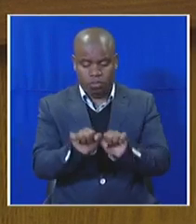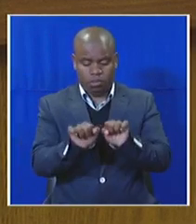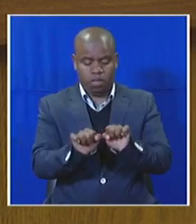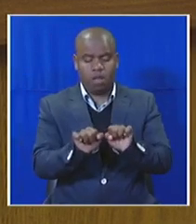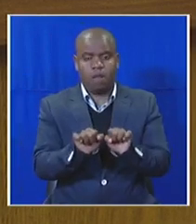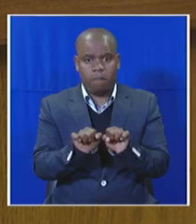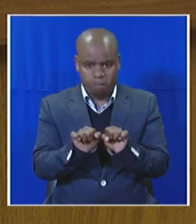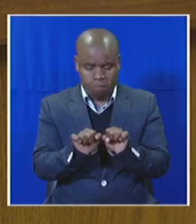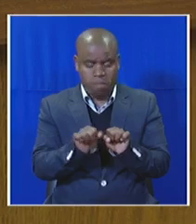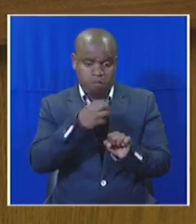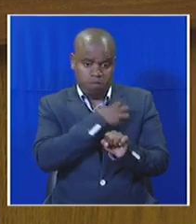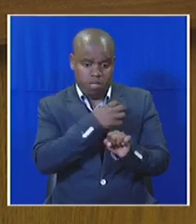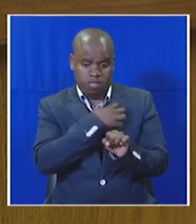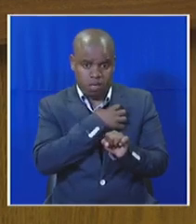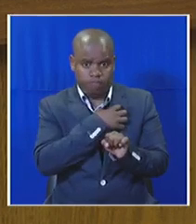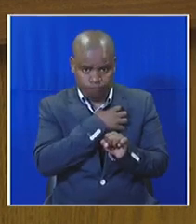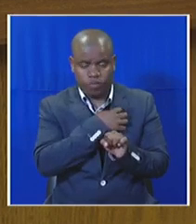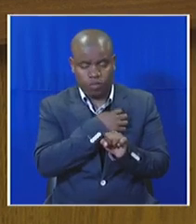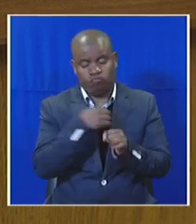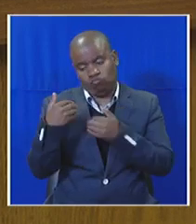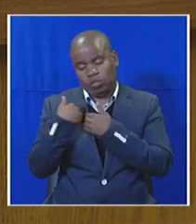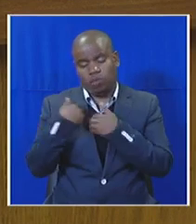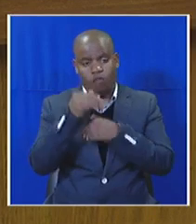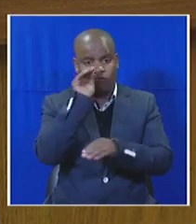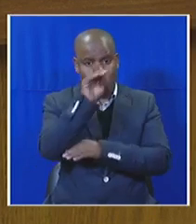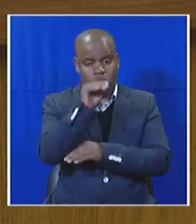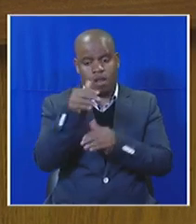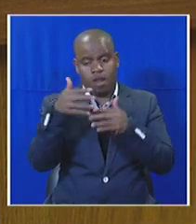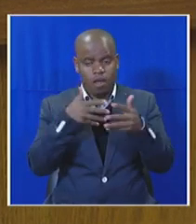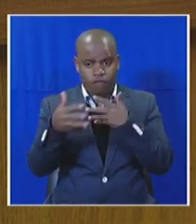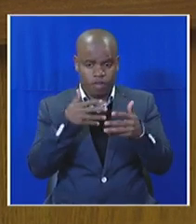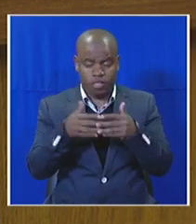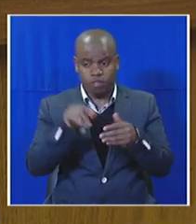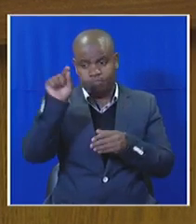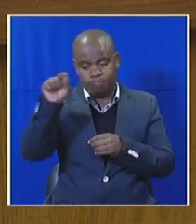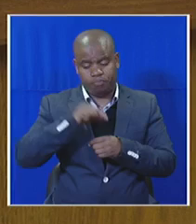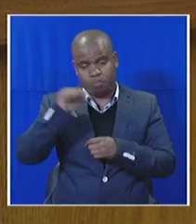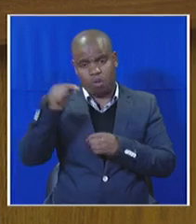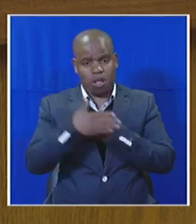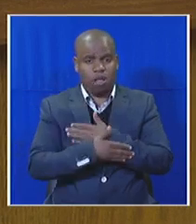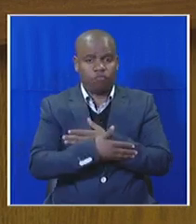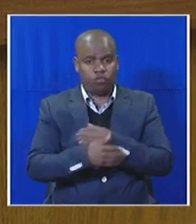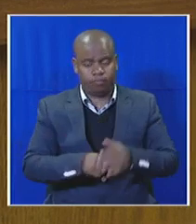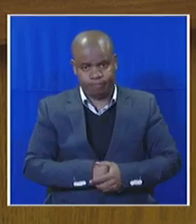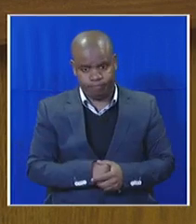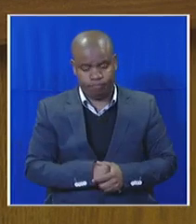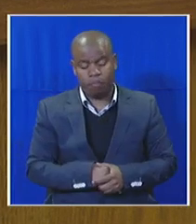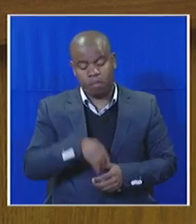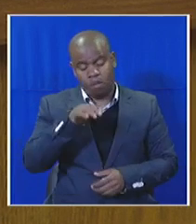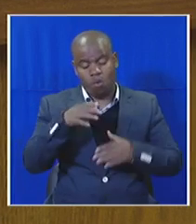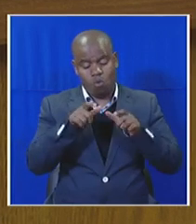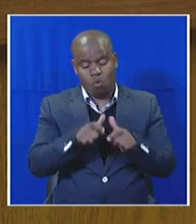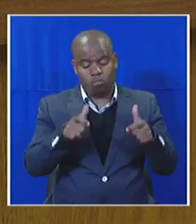ministers responsible for foreign affairs in the two countries. The Commission